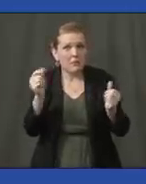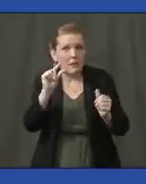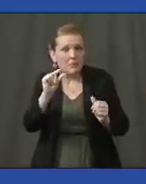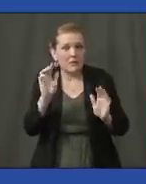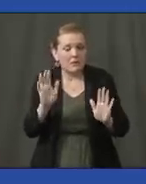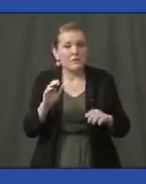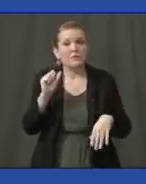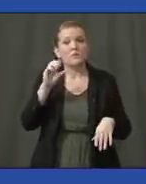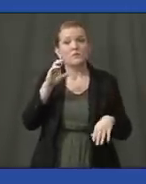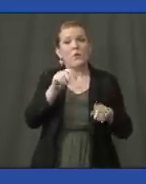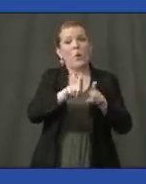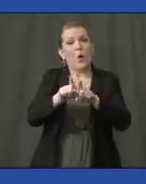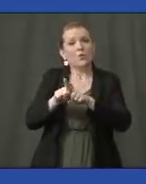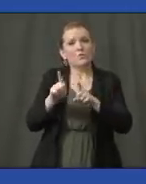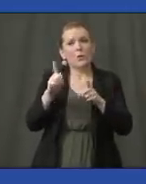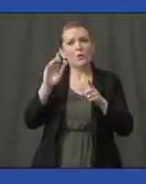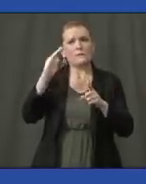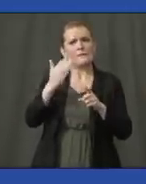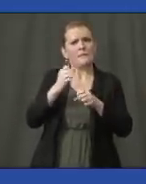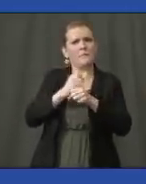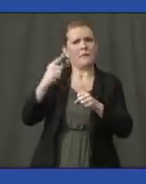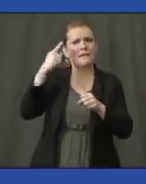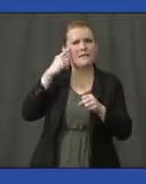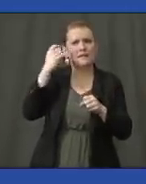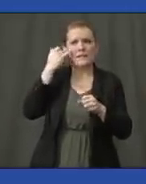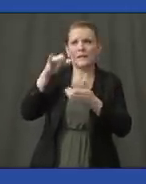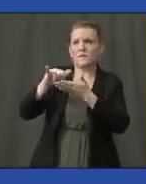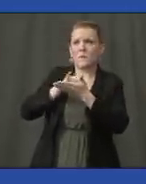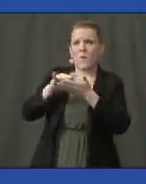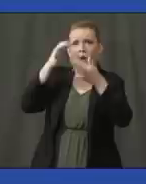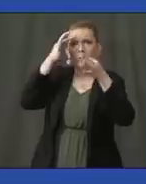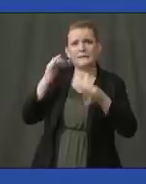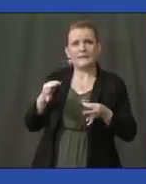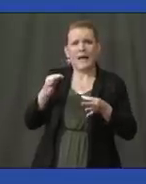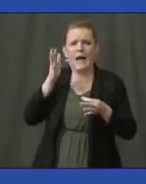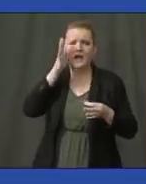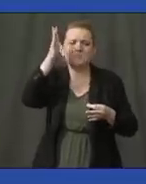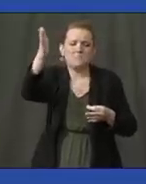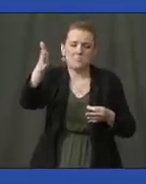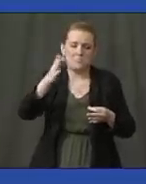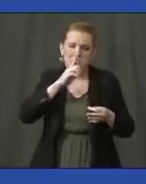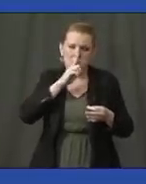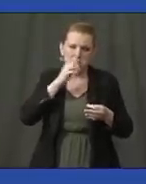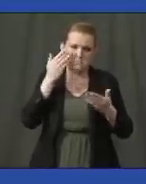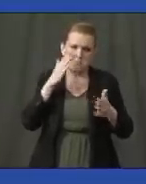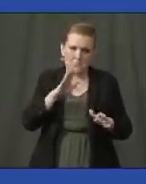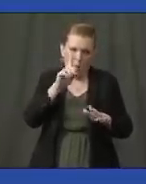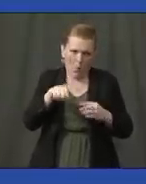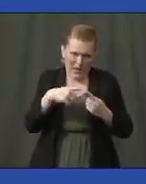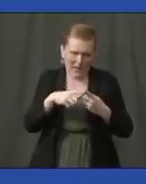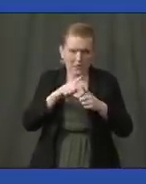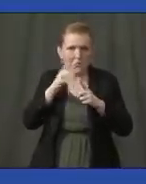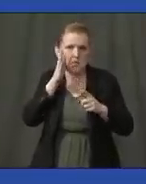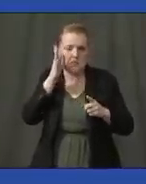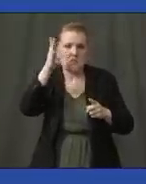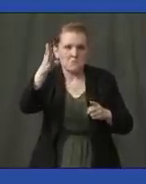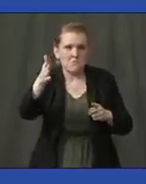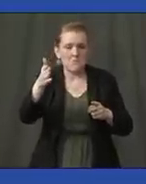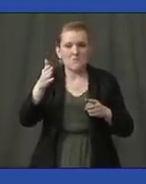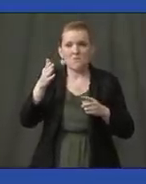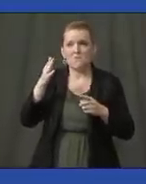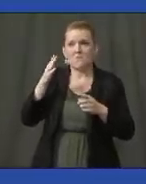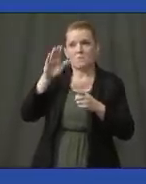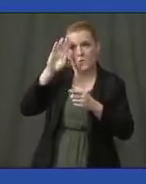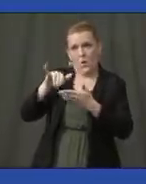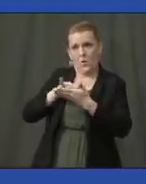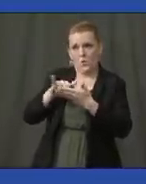Cuomo is going to open his bars and restaurants at some point indeterminate in the future, we should probably be on the same path as